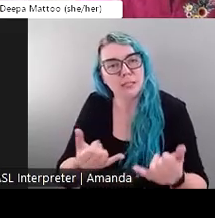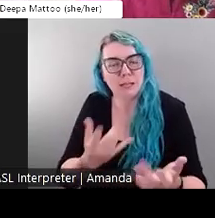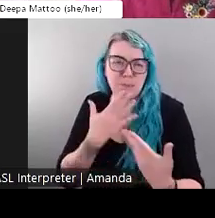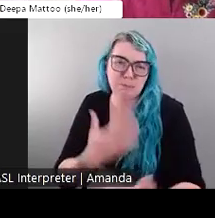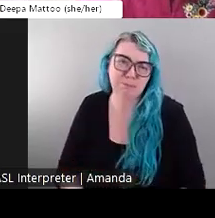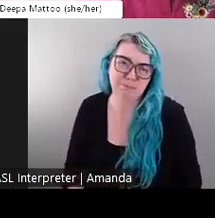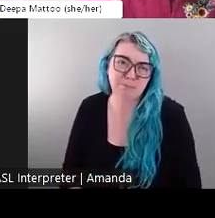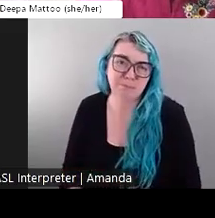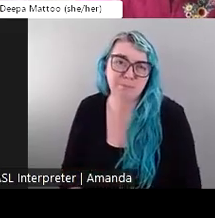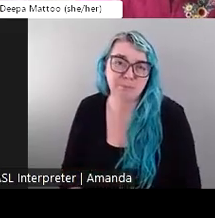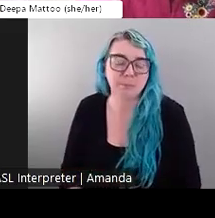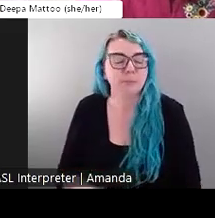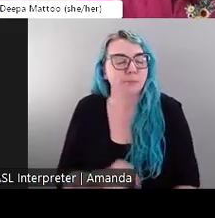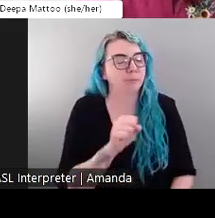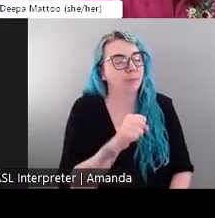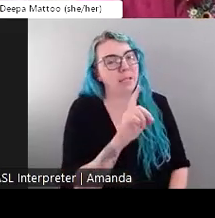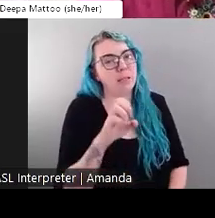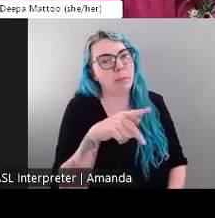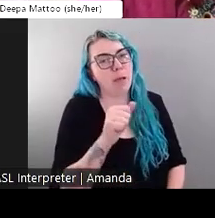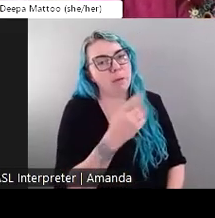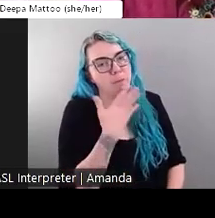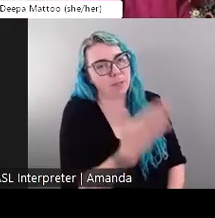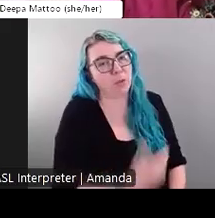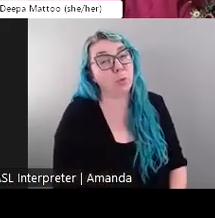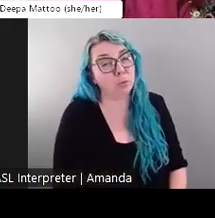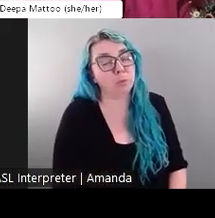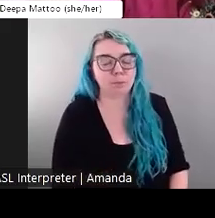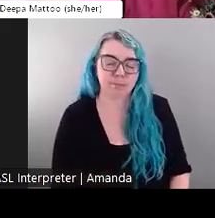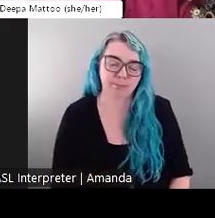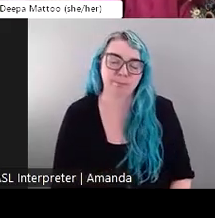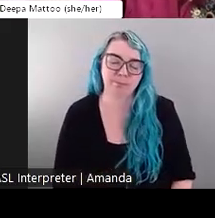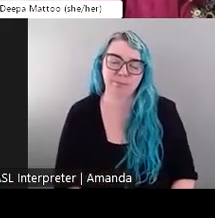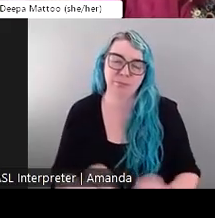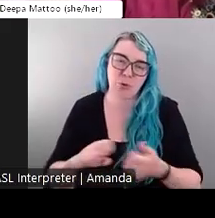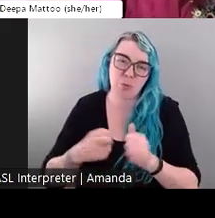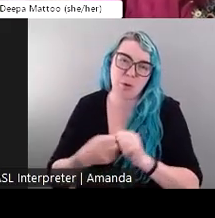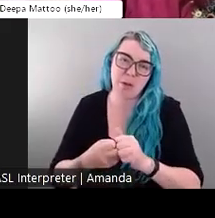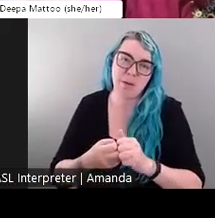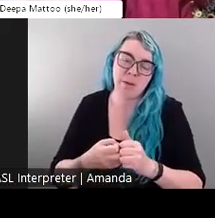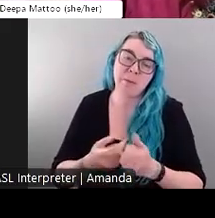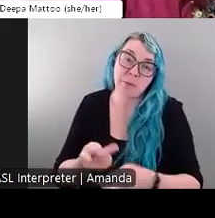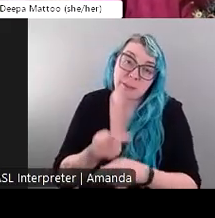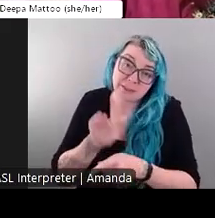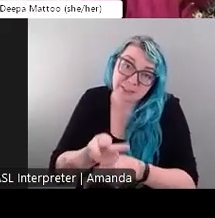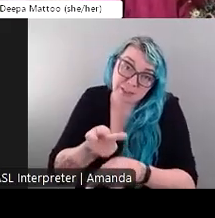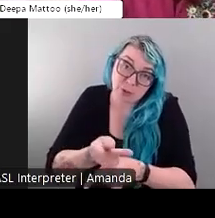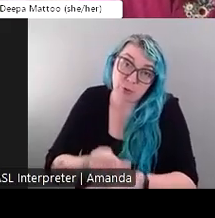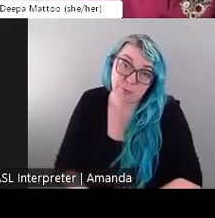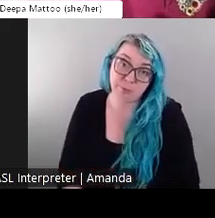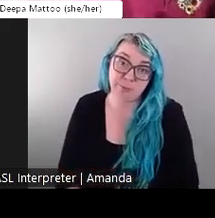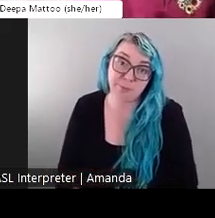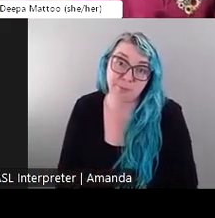yeah, thank you very much, Deepa. You're most welcome. Take good care, Alex. Hopefully, we'll speak soon. Thank you.